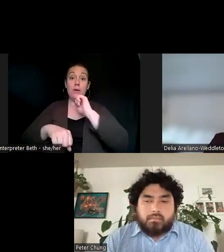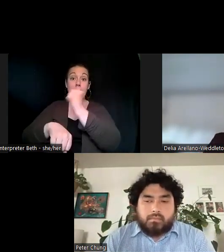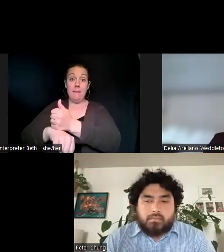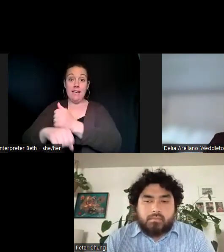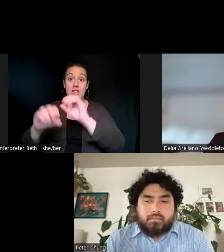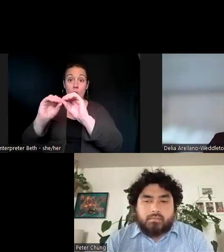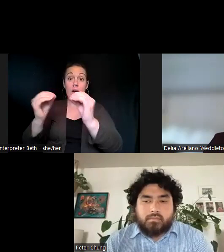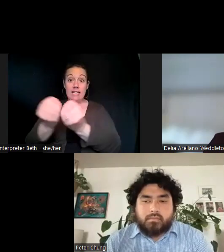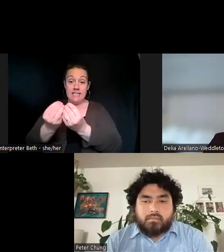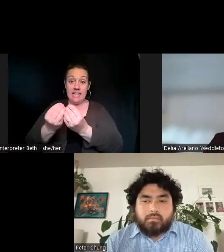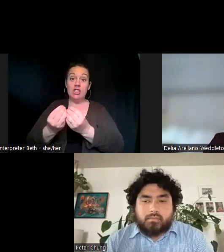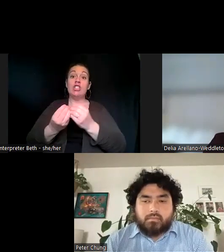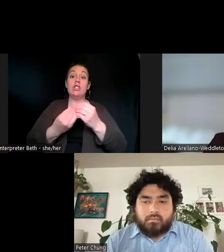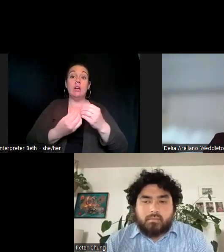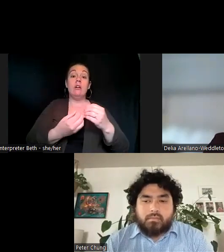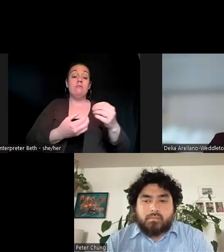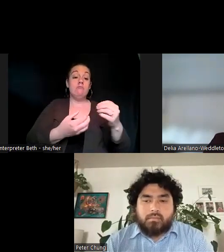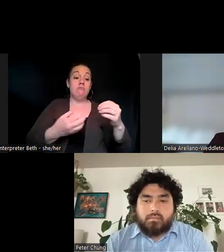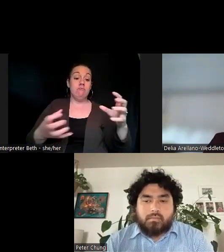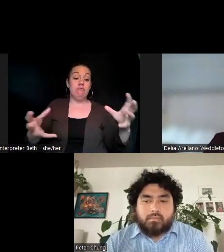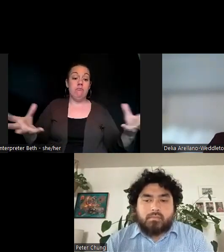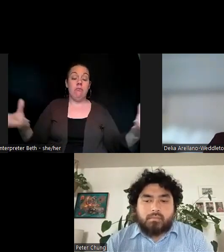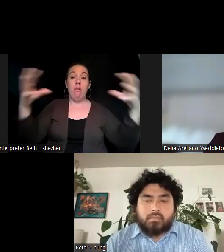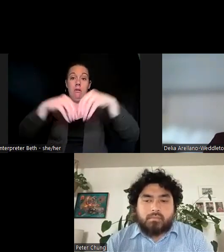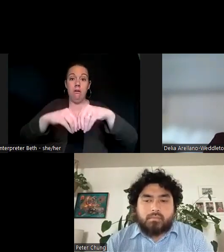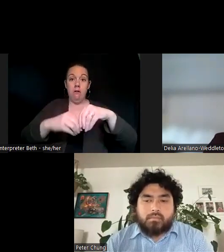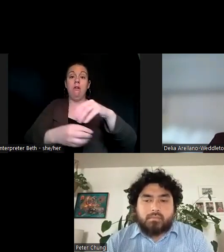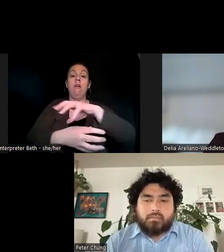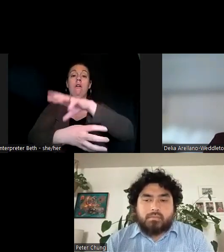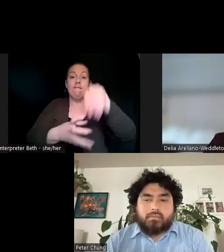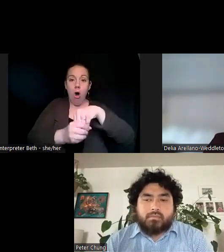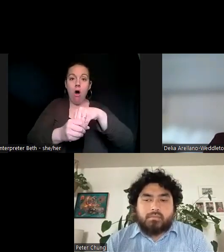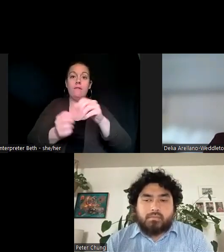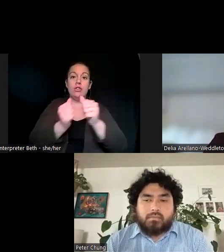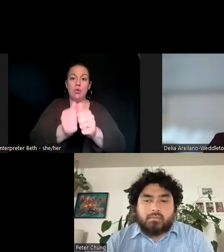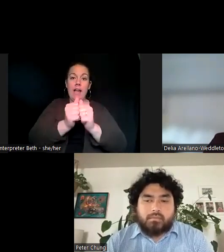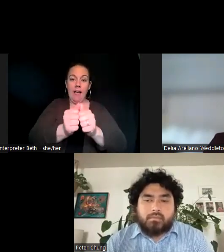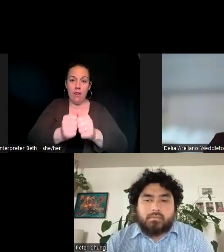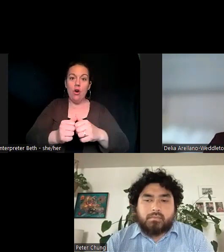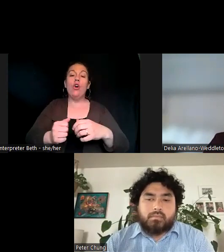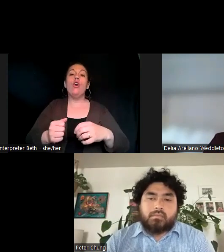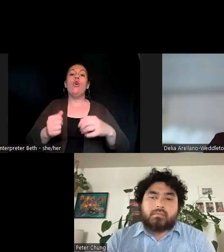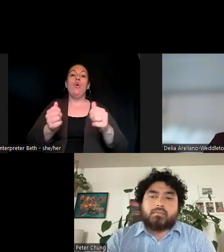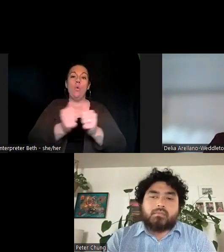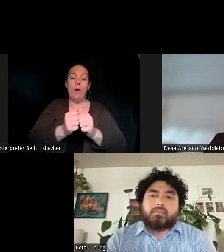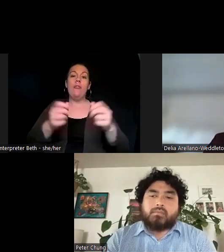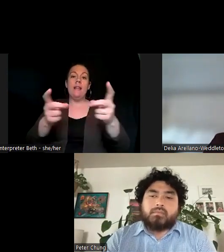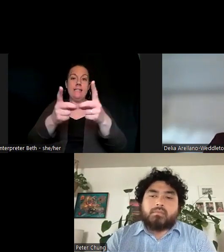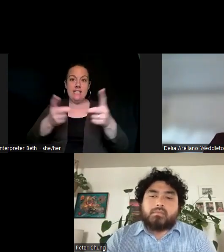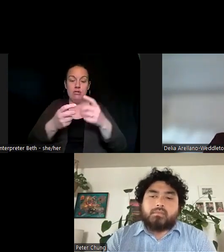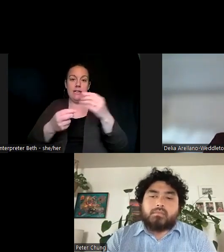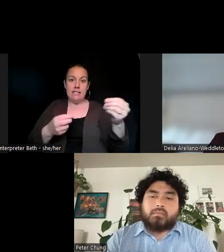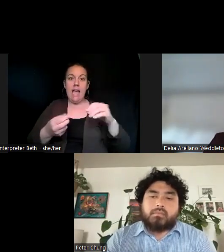your district, within your school community, to make sure that the services that you're providing are actually meeting the needs of the students and families